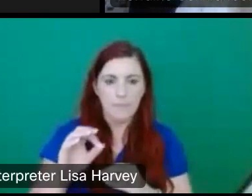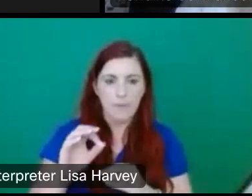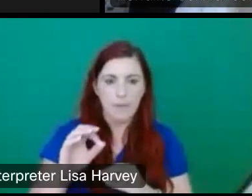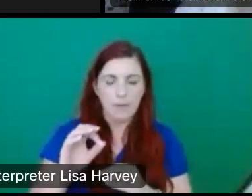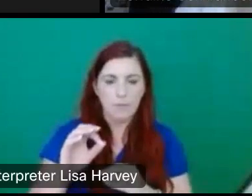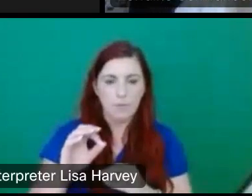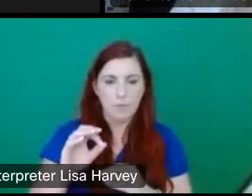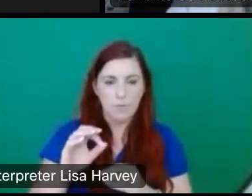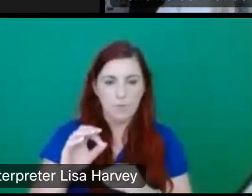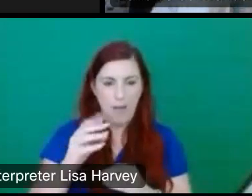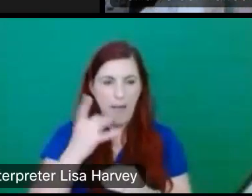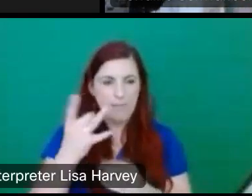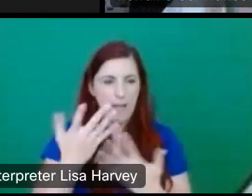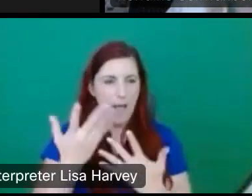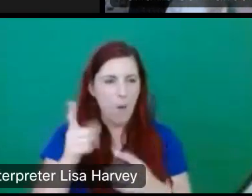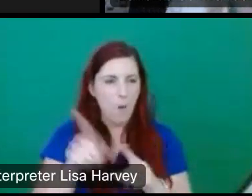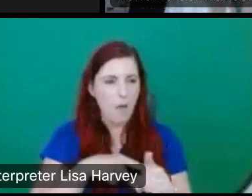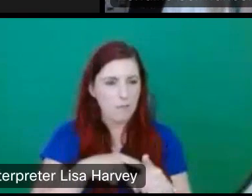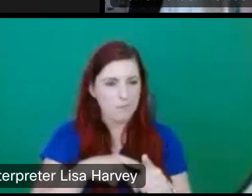completely, to be honest.